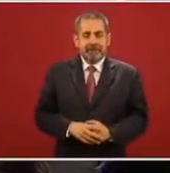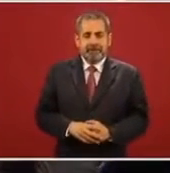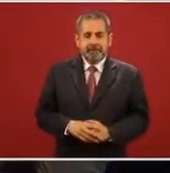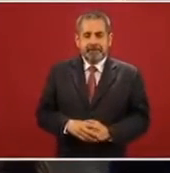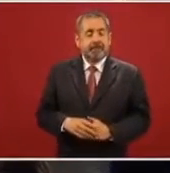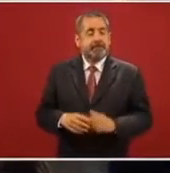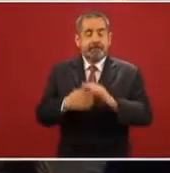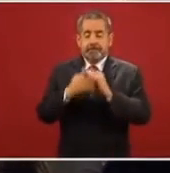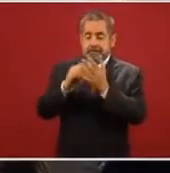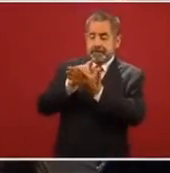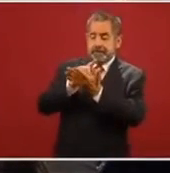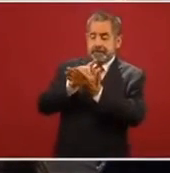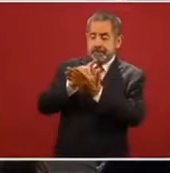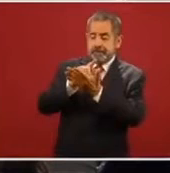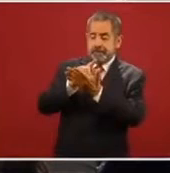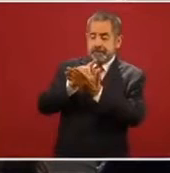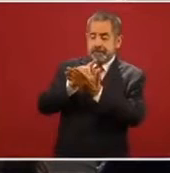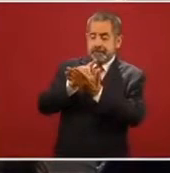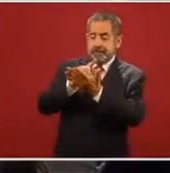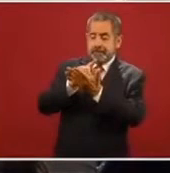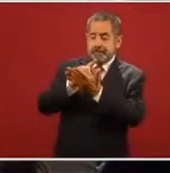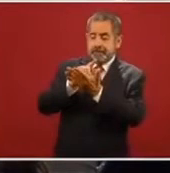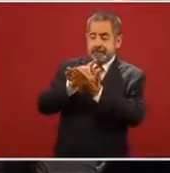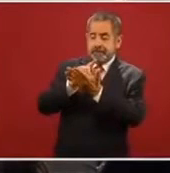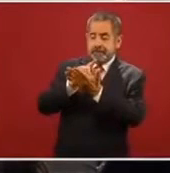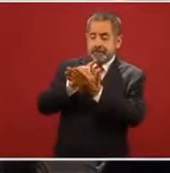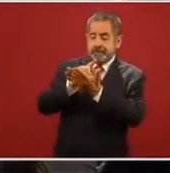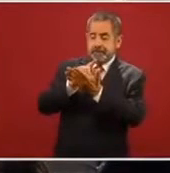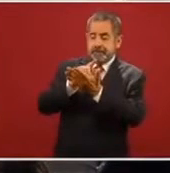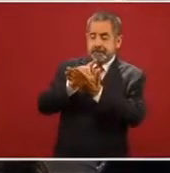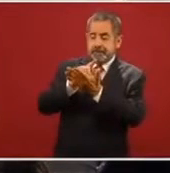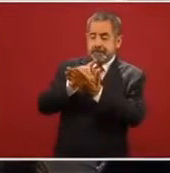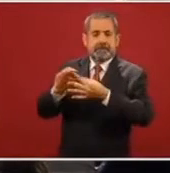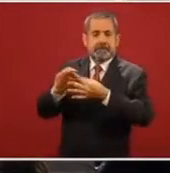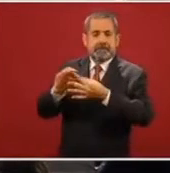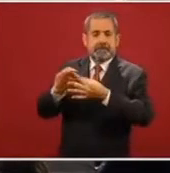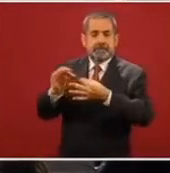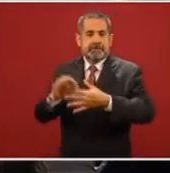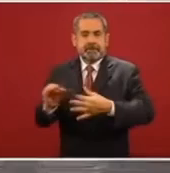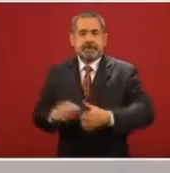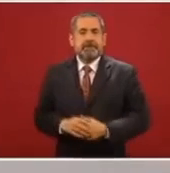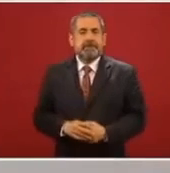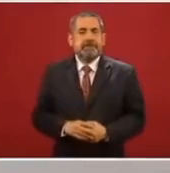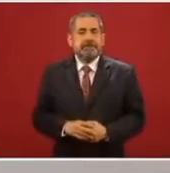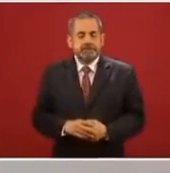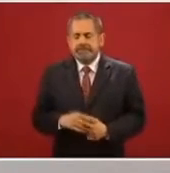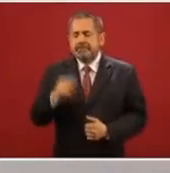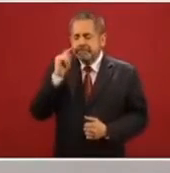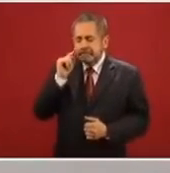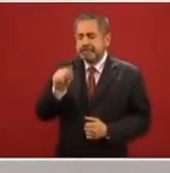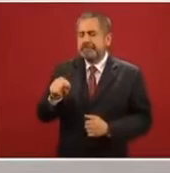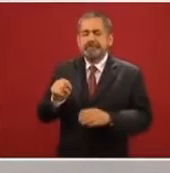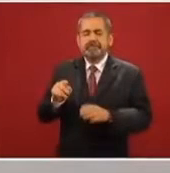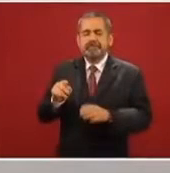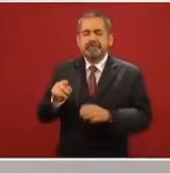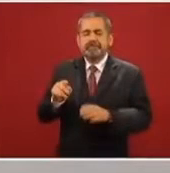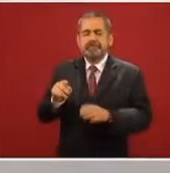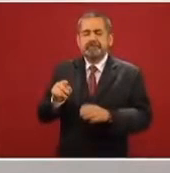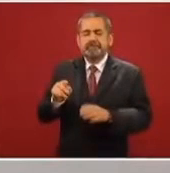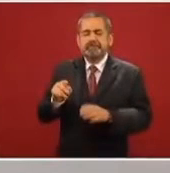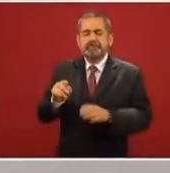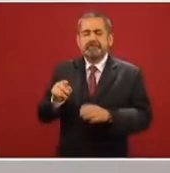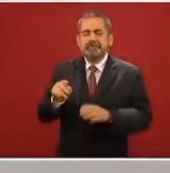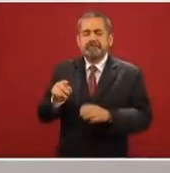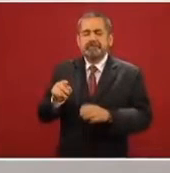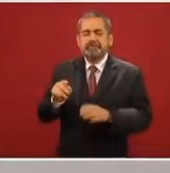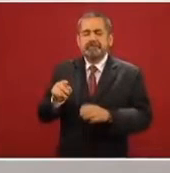de higiene básica of basic hygiene que nos permitan contender en México that